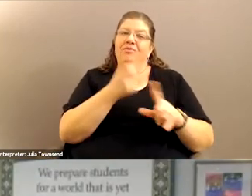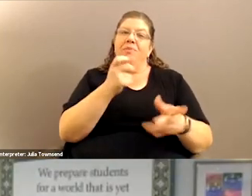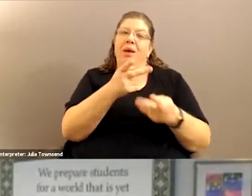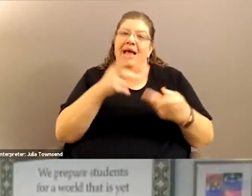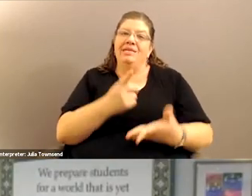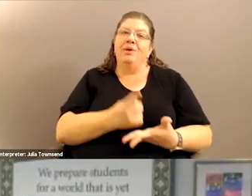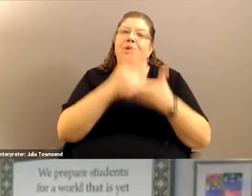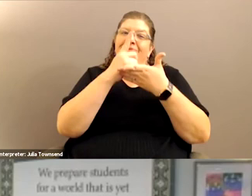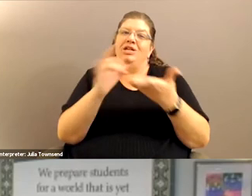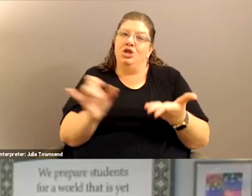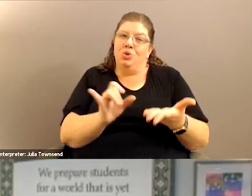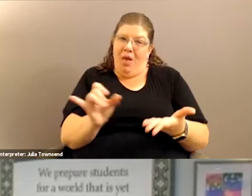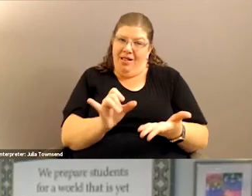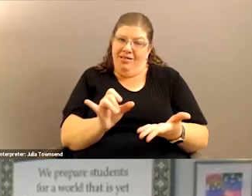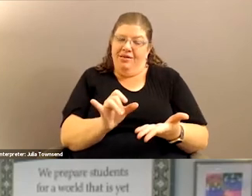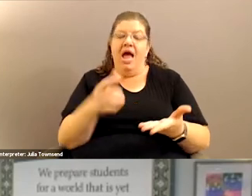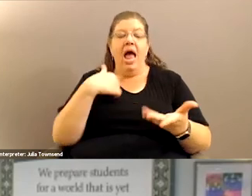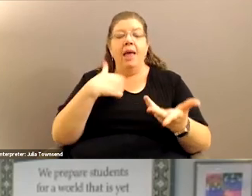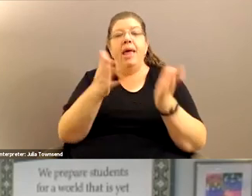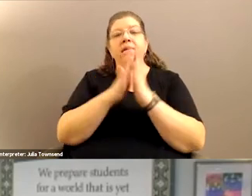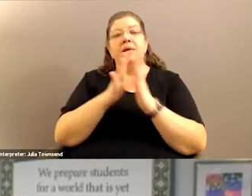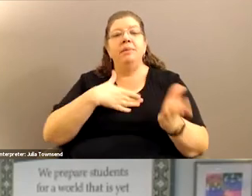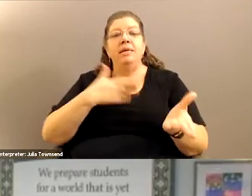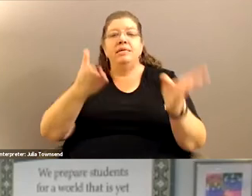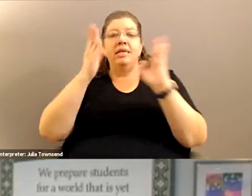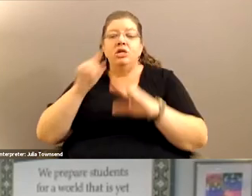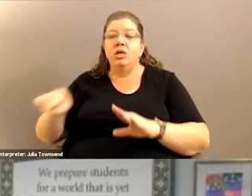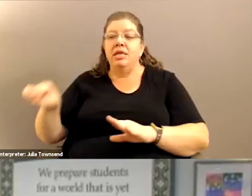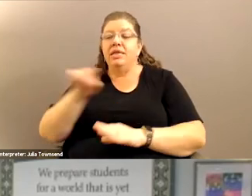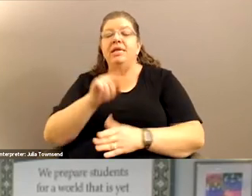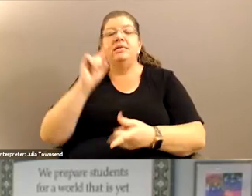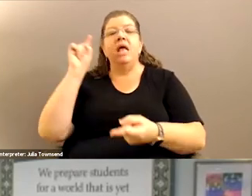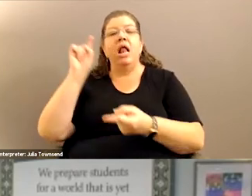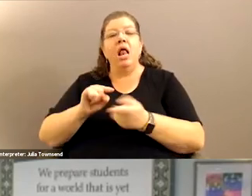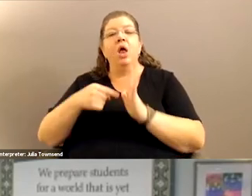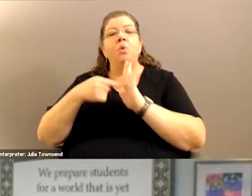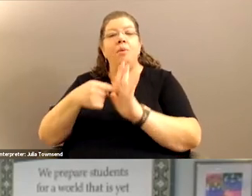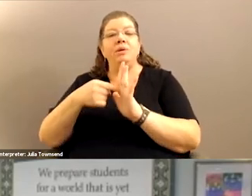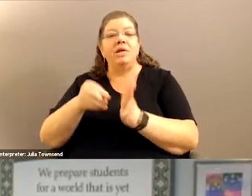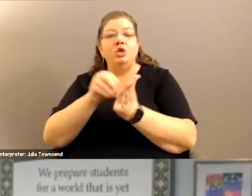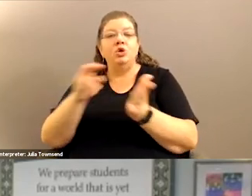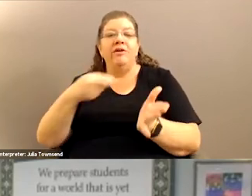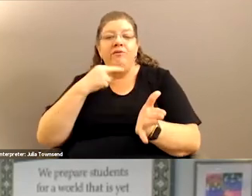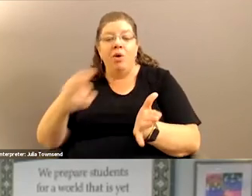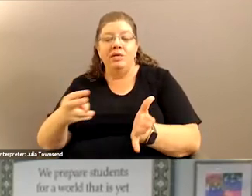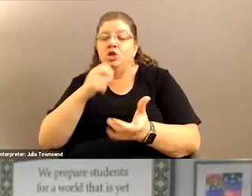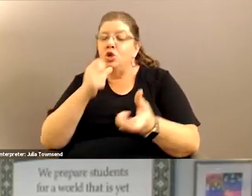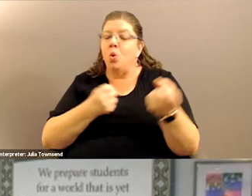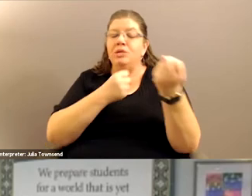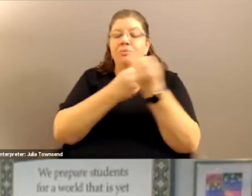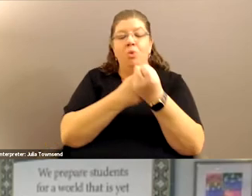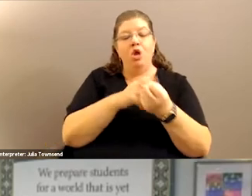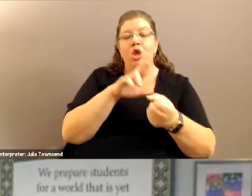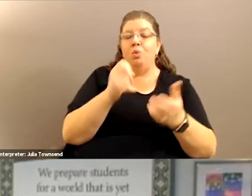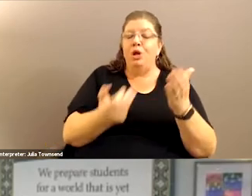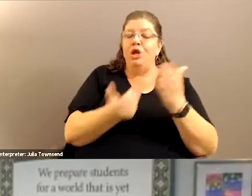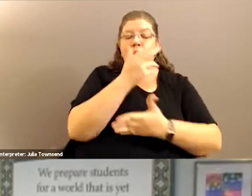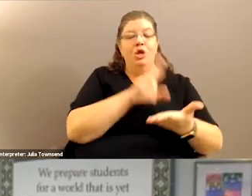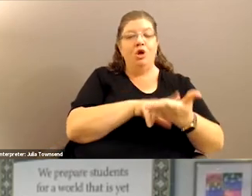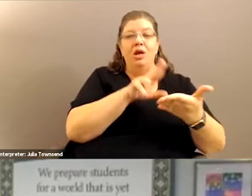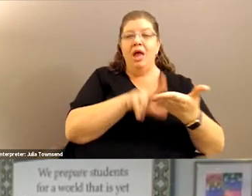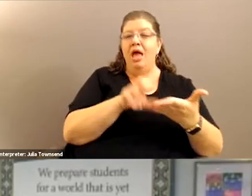well i'm asking you to please listen to these underrepresented student voices and not support the renewal of the san marcos srd's